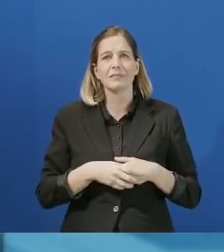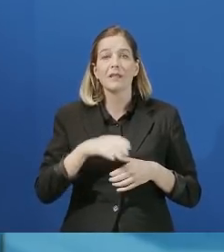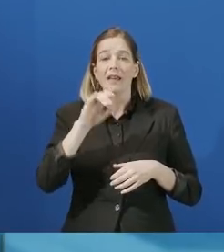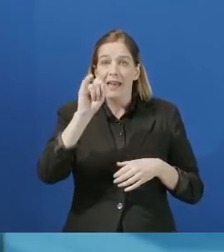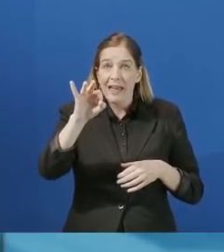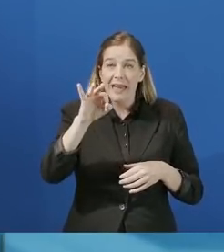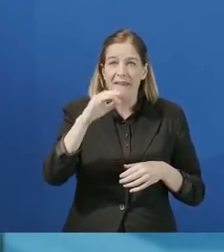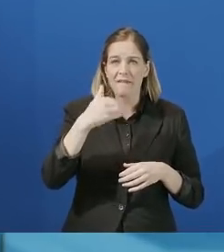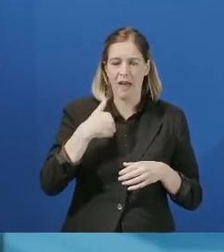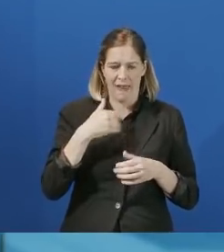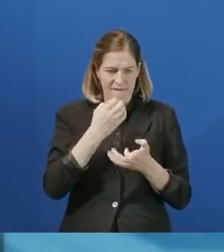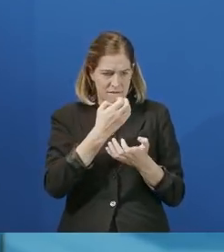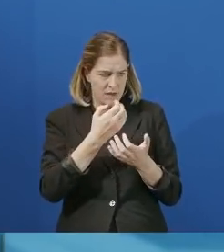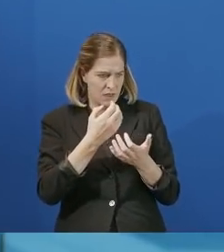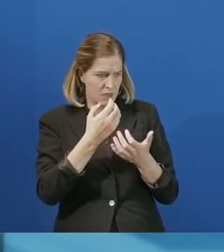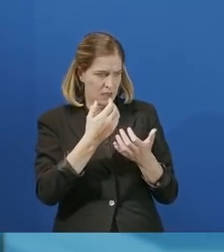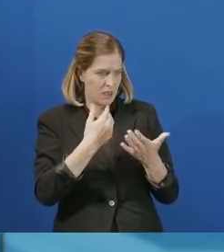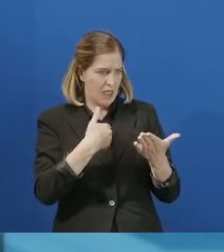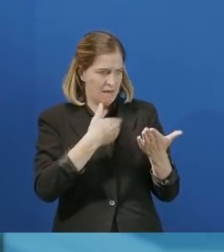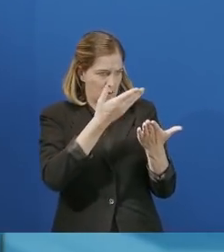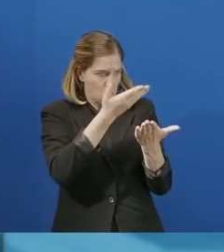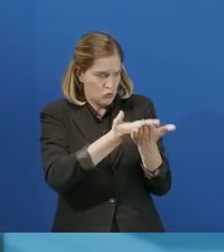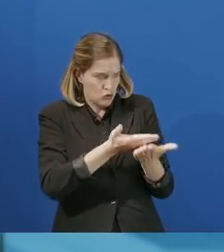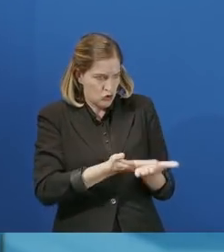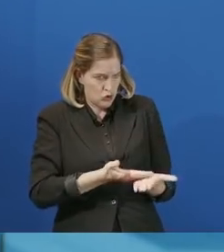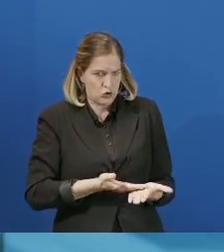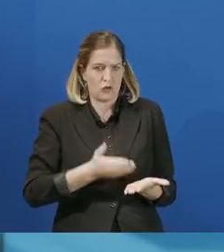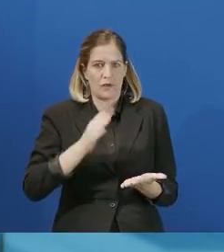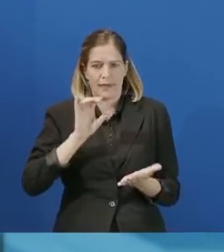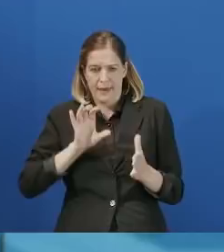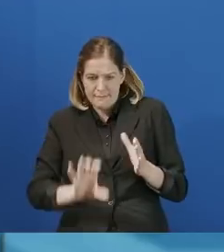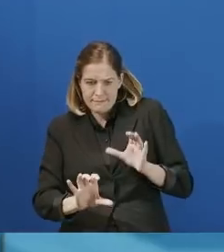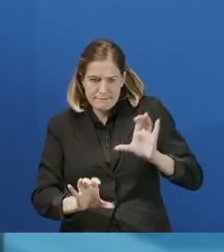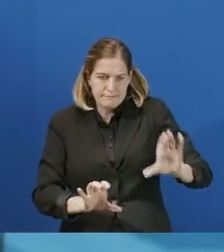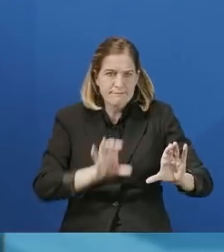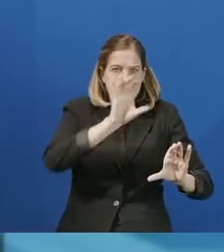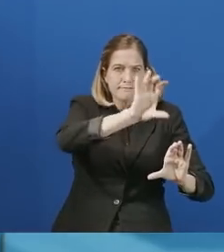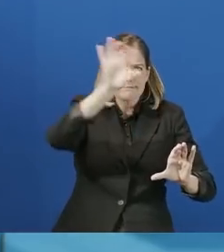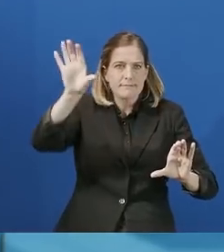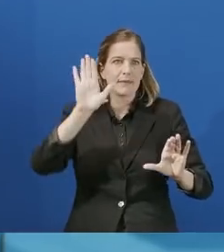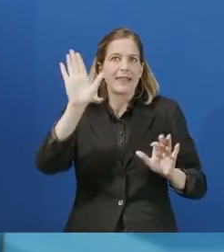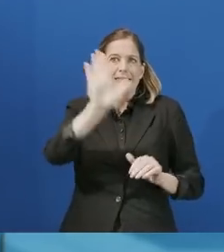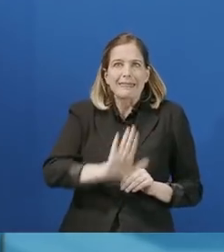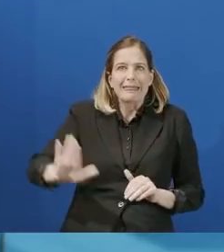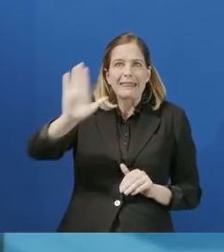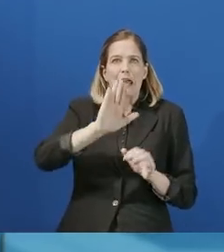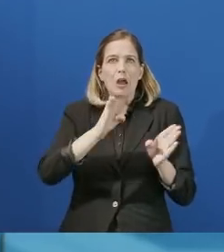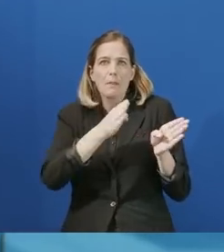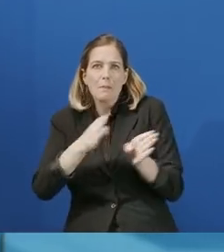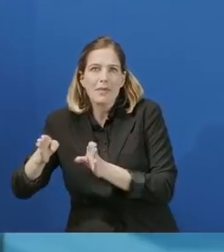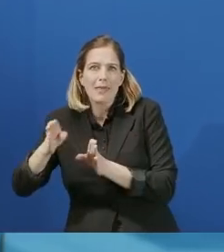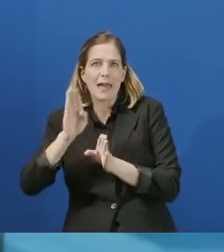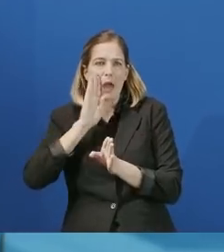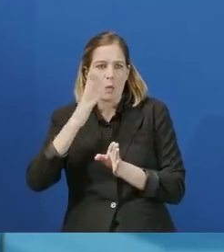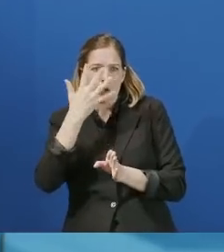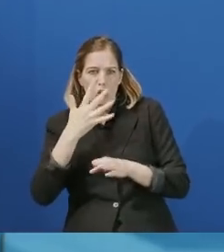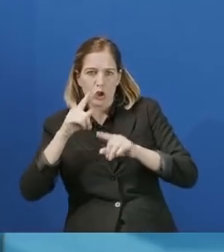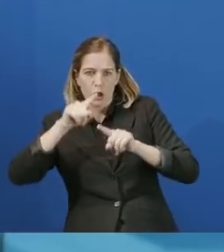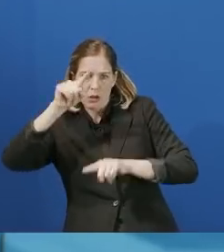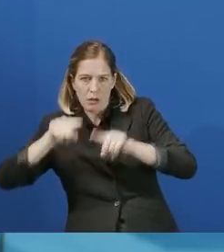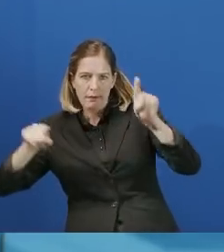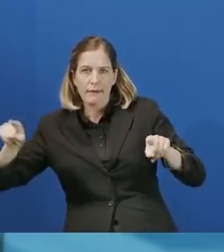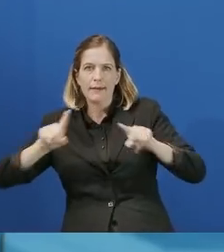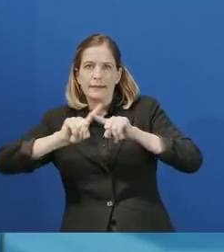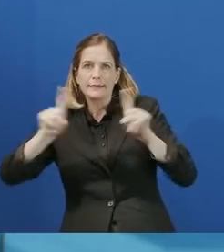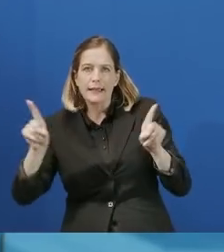would, and it would be county by county. To date, none of the counties that we have, if you look at each section